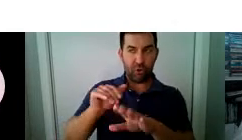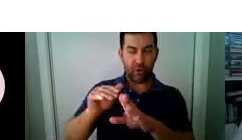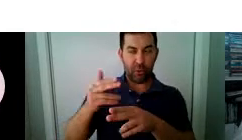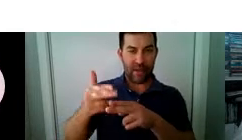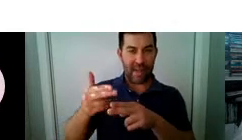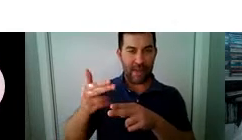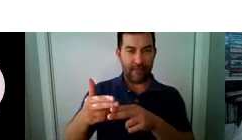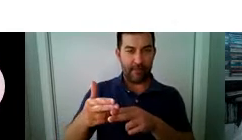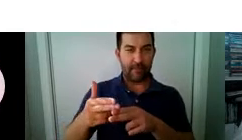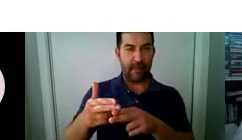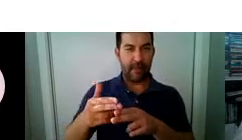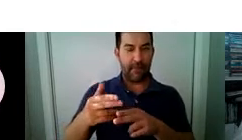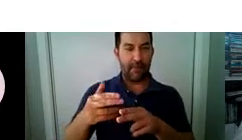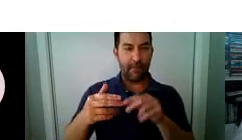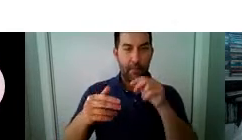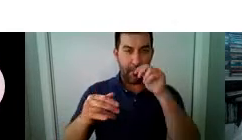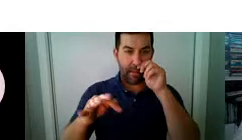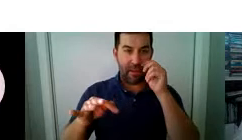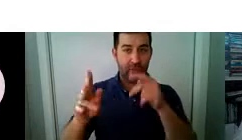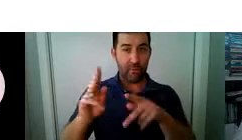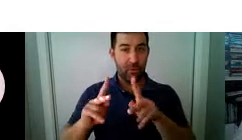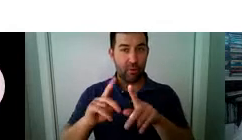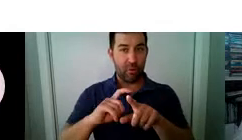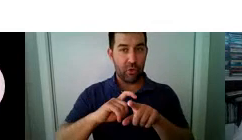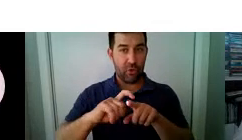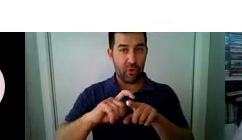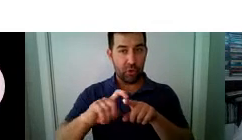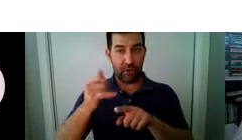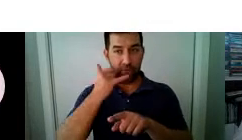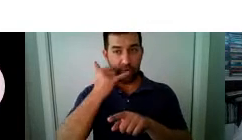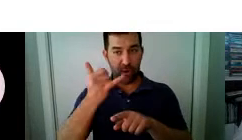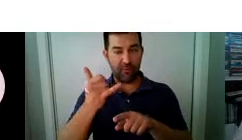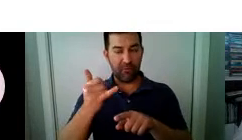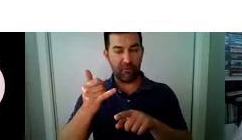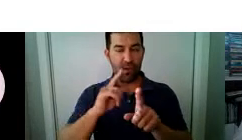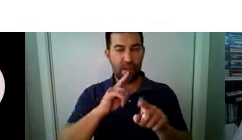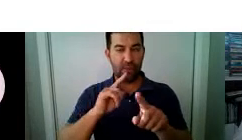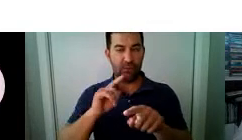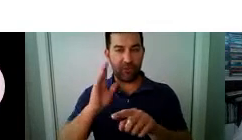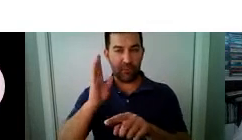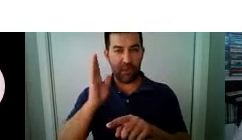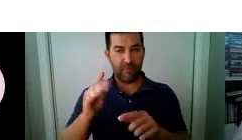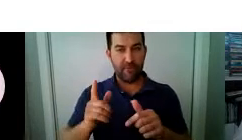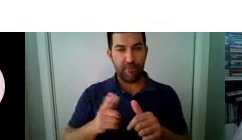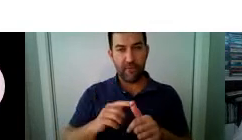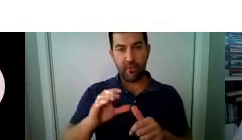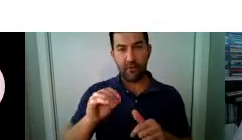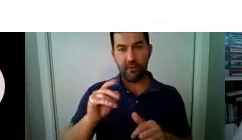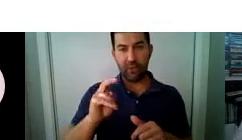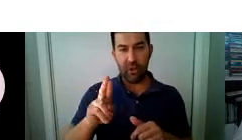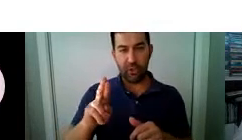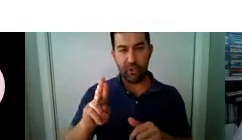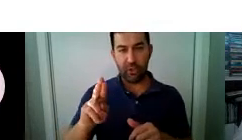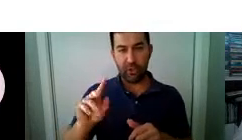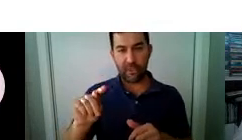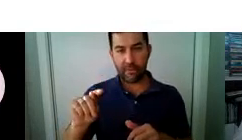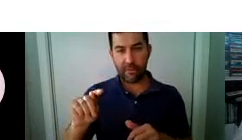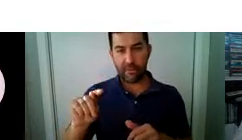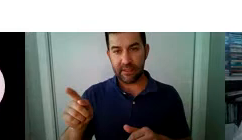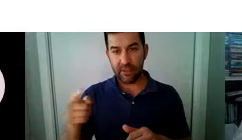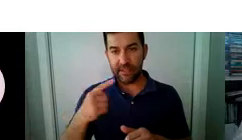we'll also be sure to get to those who called in on the phone as well. So first we have Connor Tompkins. And